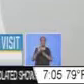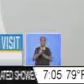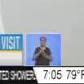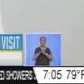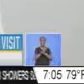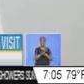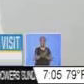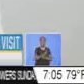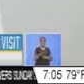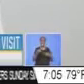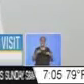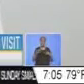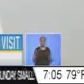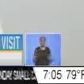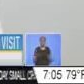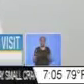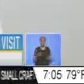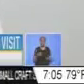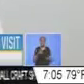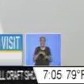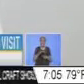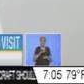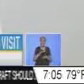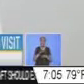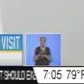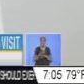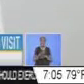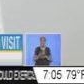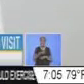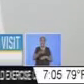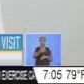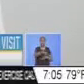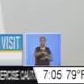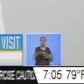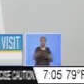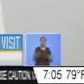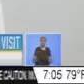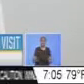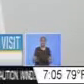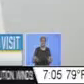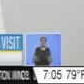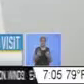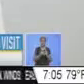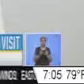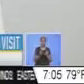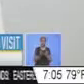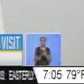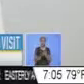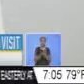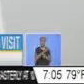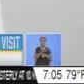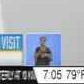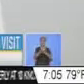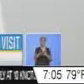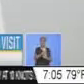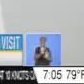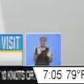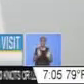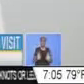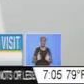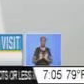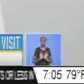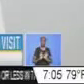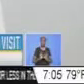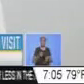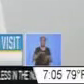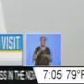at the site, and the perimeter has been enclosed with fencing. Normal